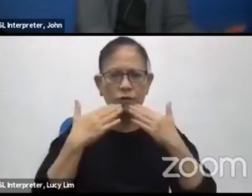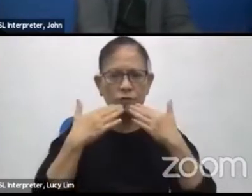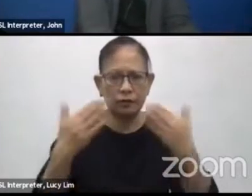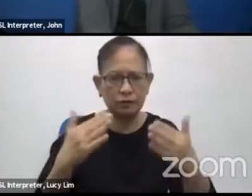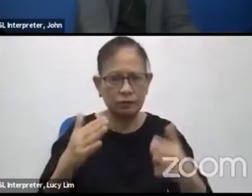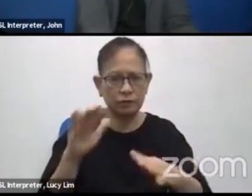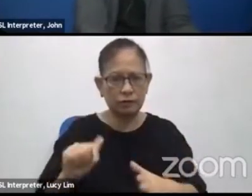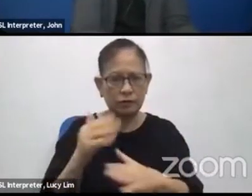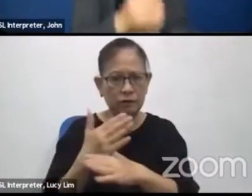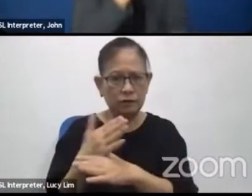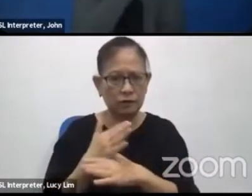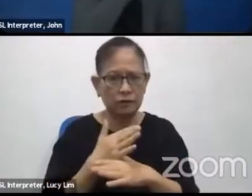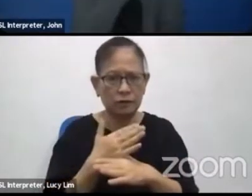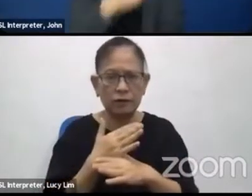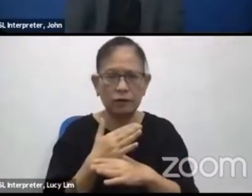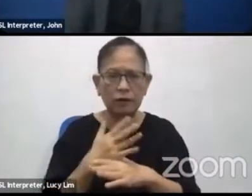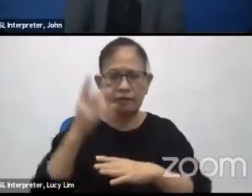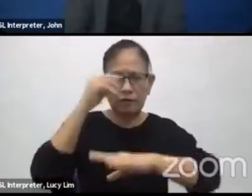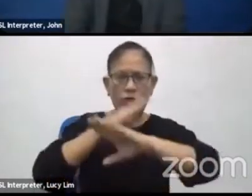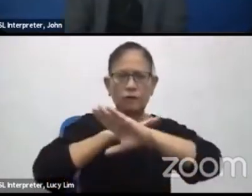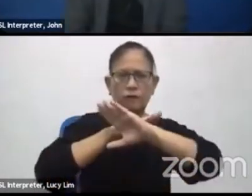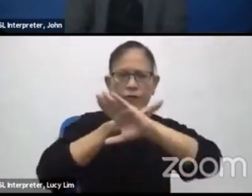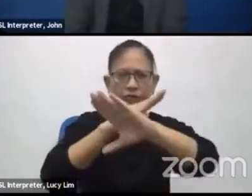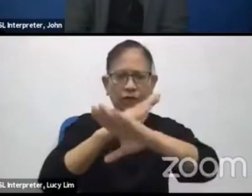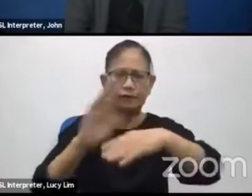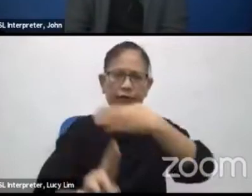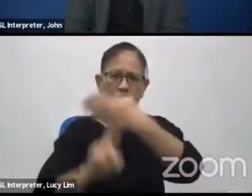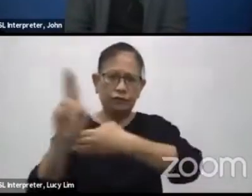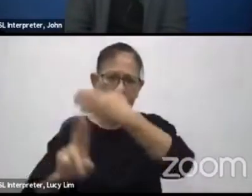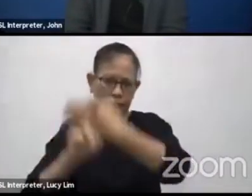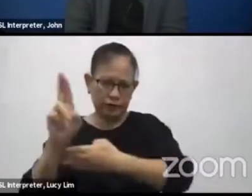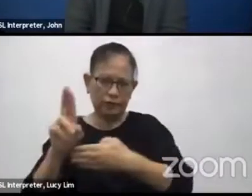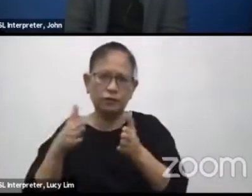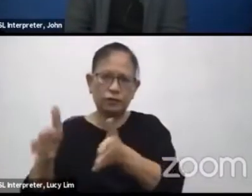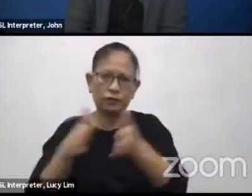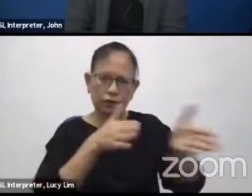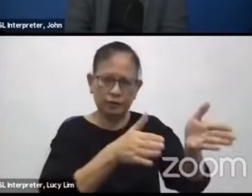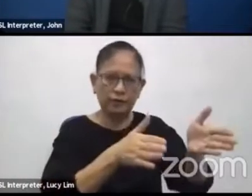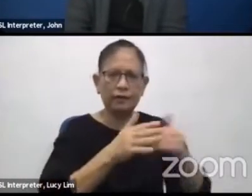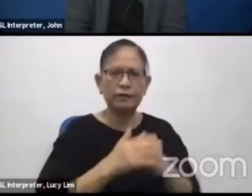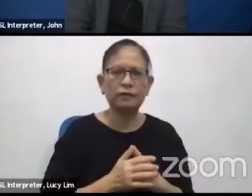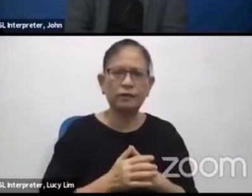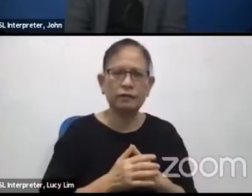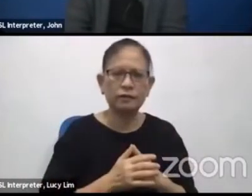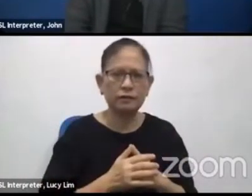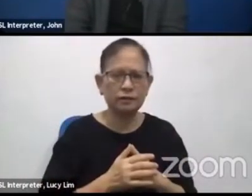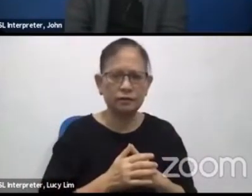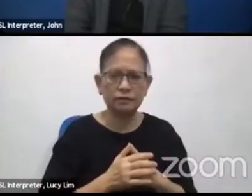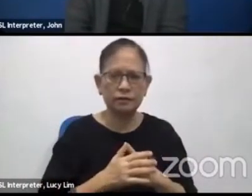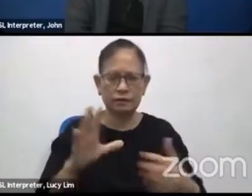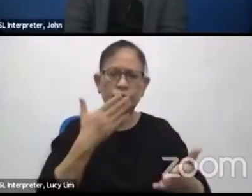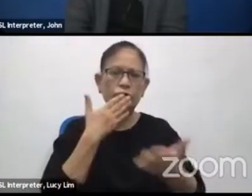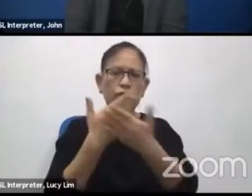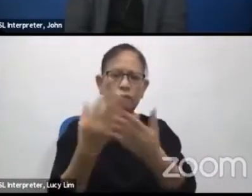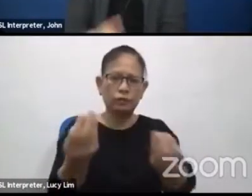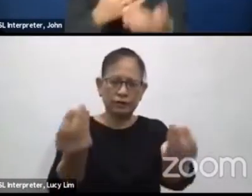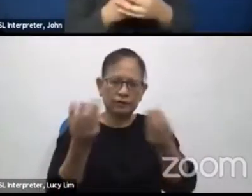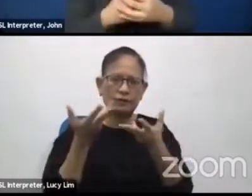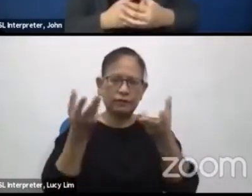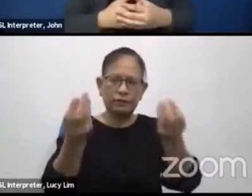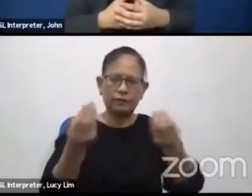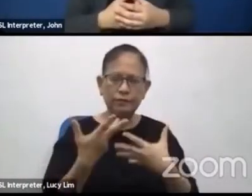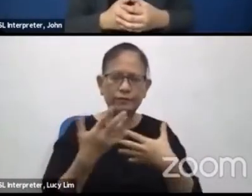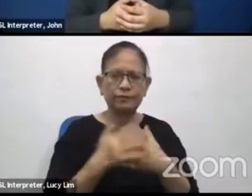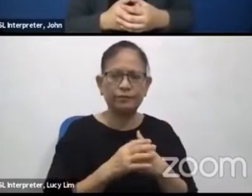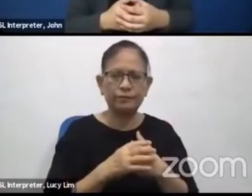the measures for the prevention and risk mitigation initiatives. A very good information to all the countries